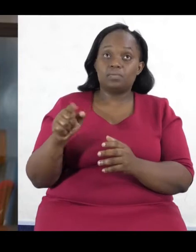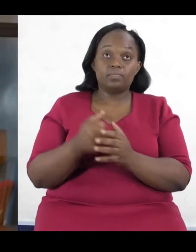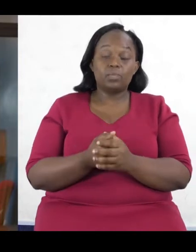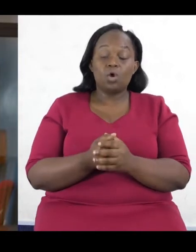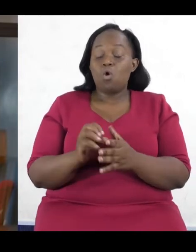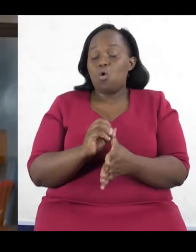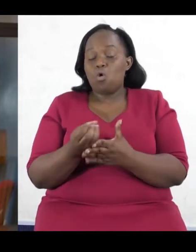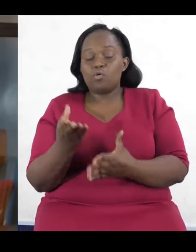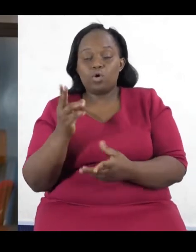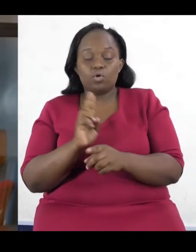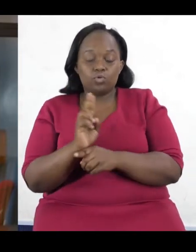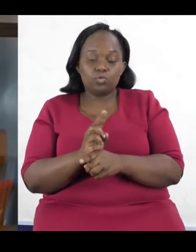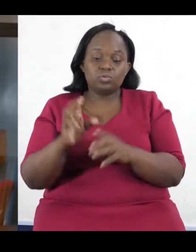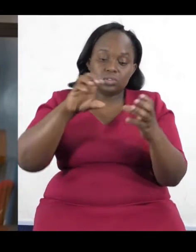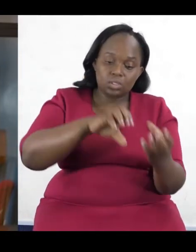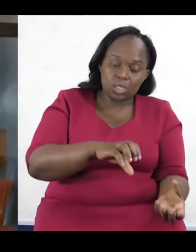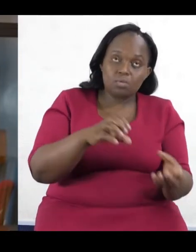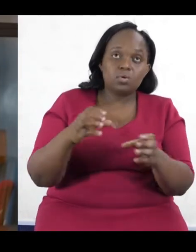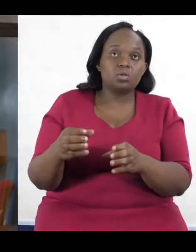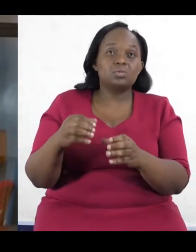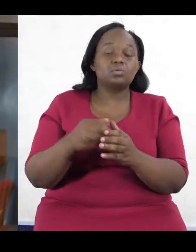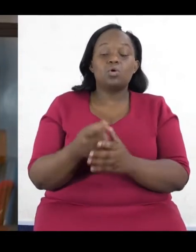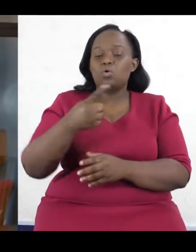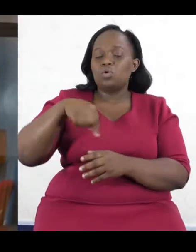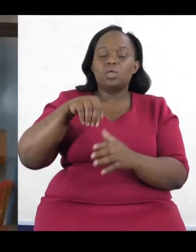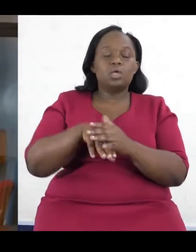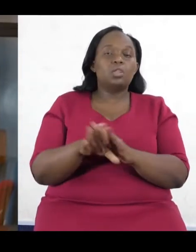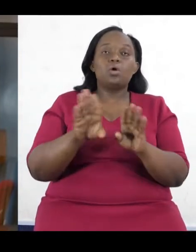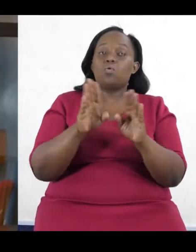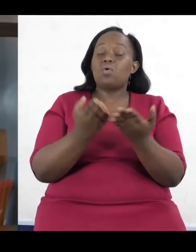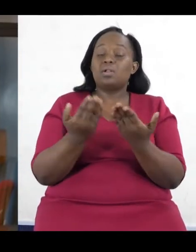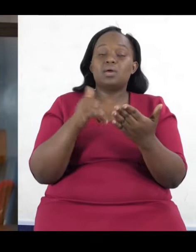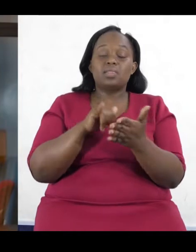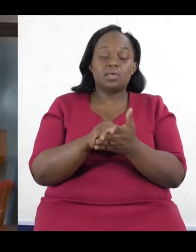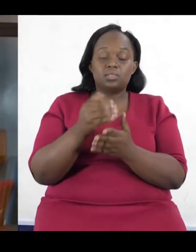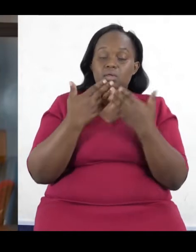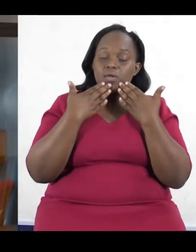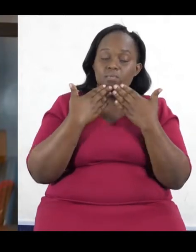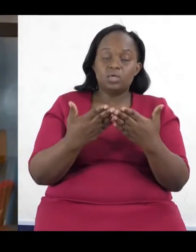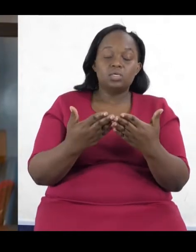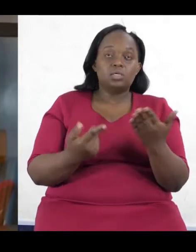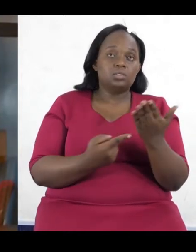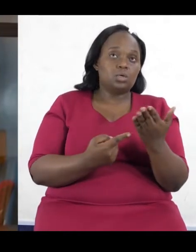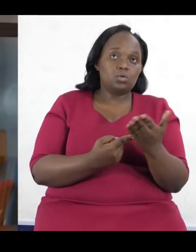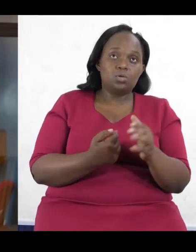example, chemicals, because we are in a world that we are also appreciating technology, but should we use